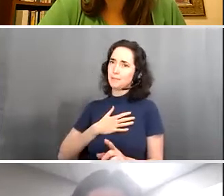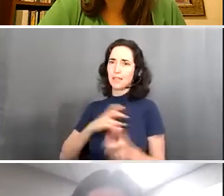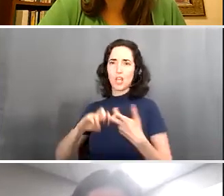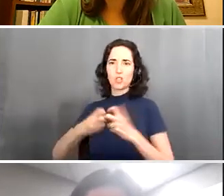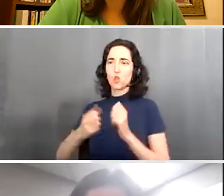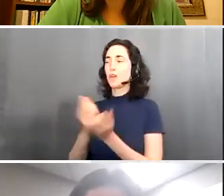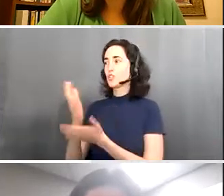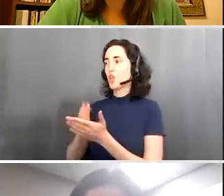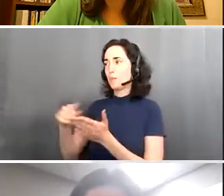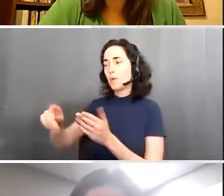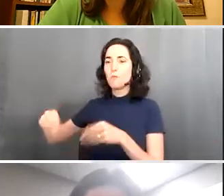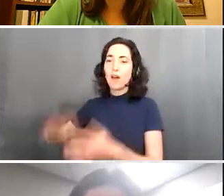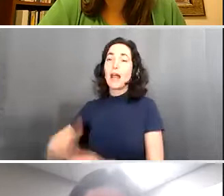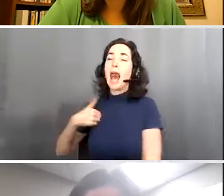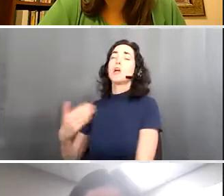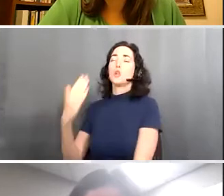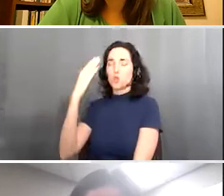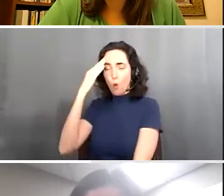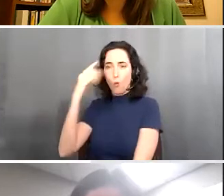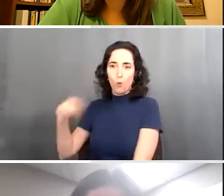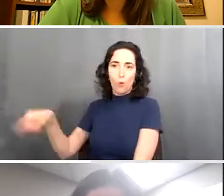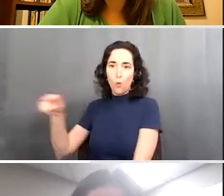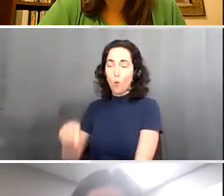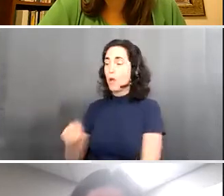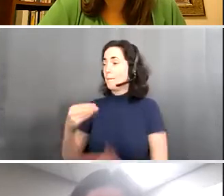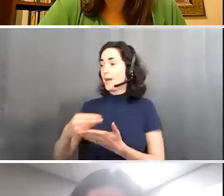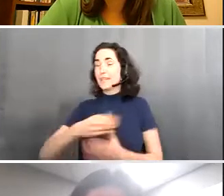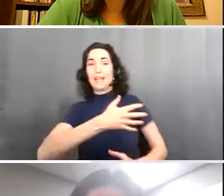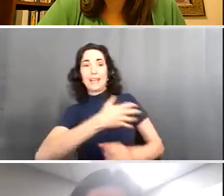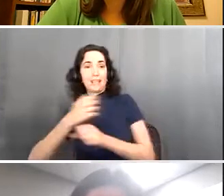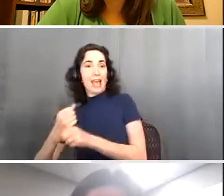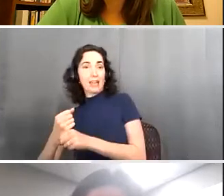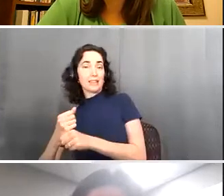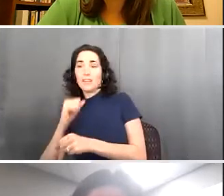I know did not give their monies toward